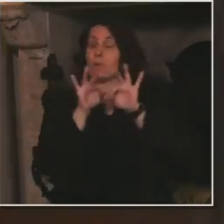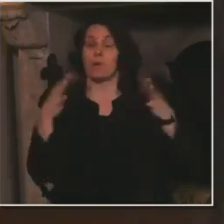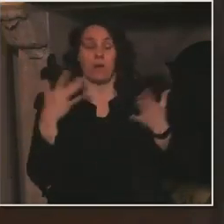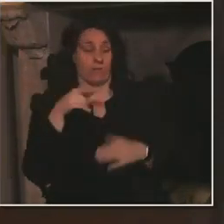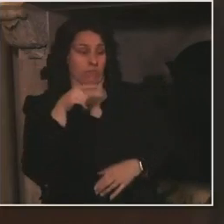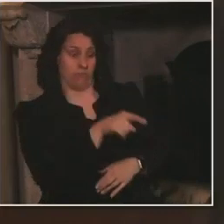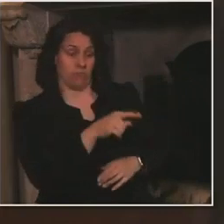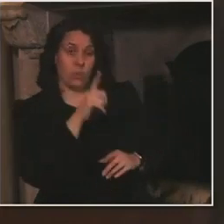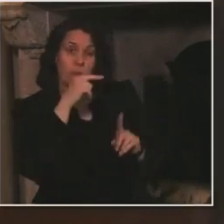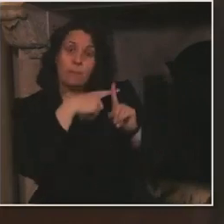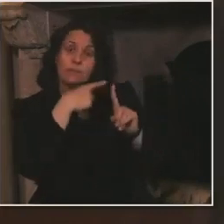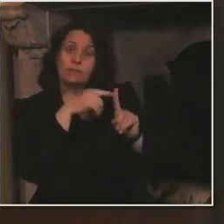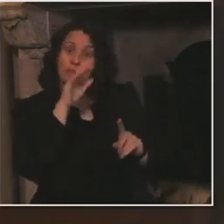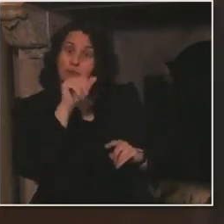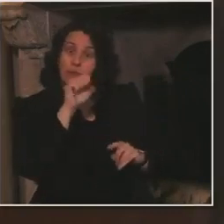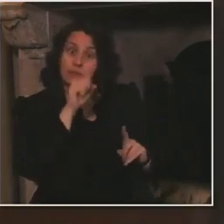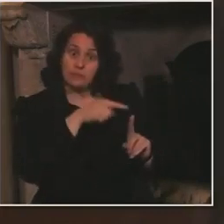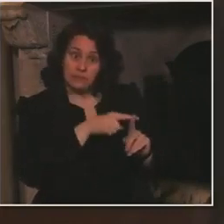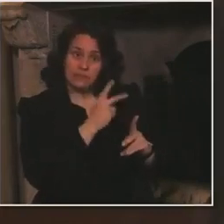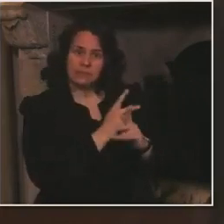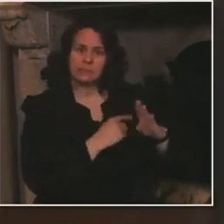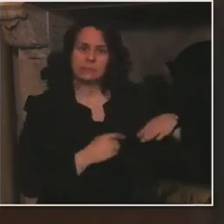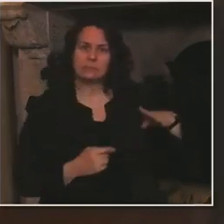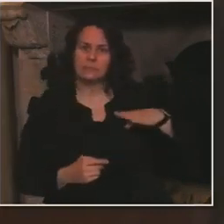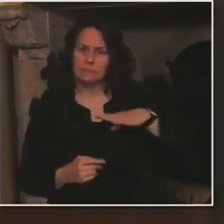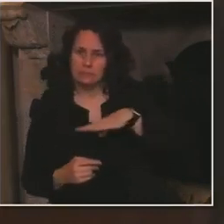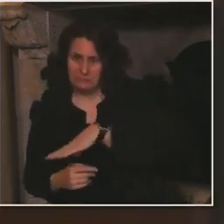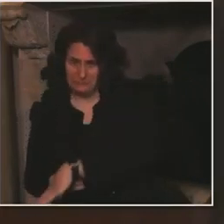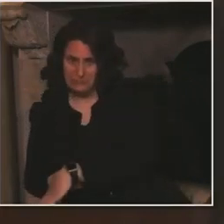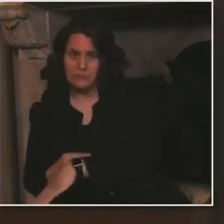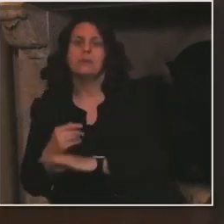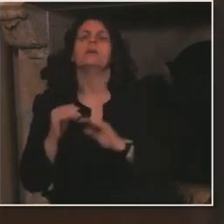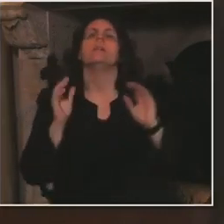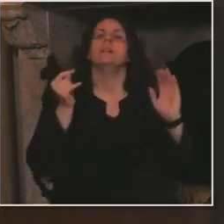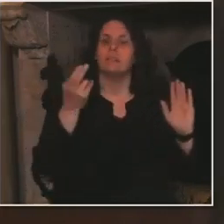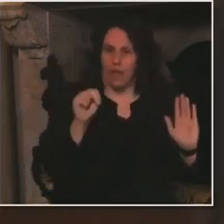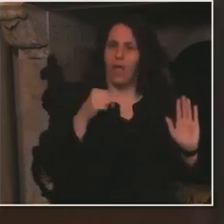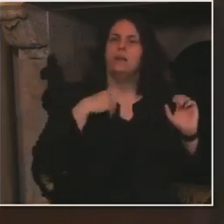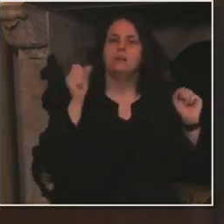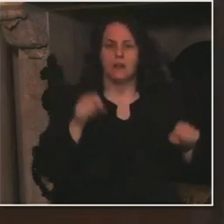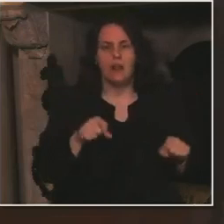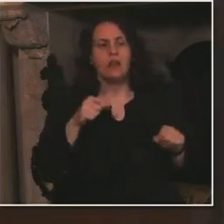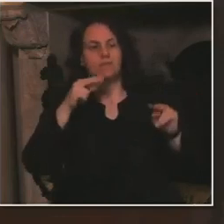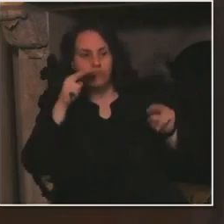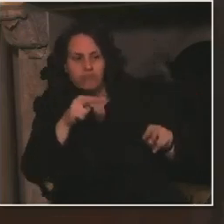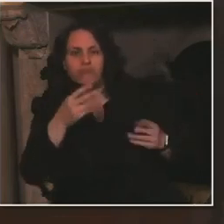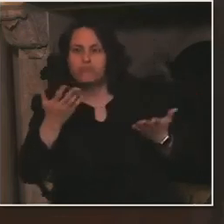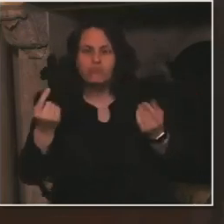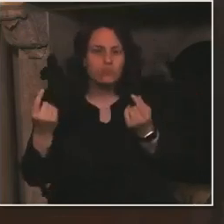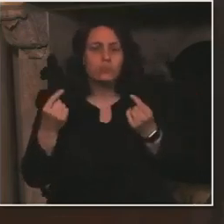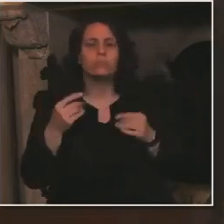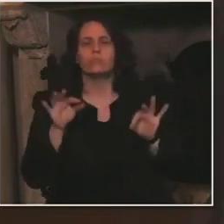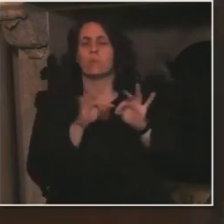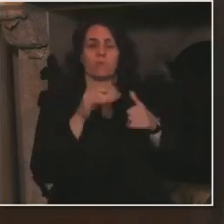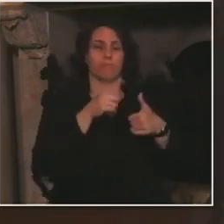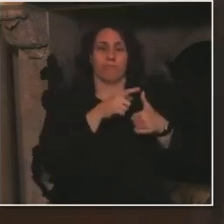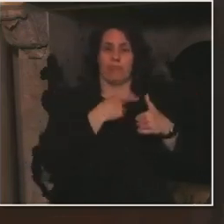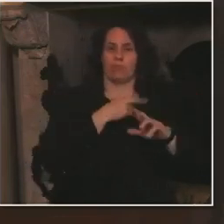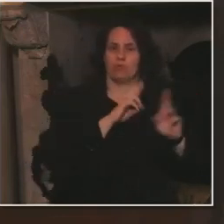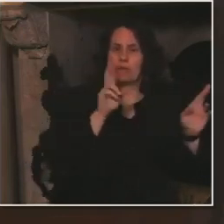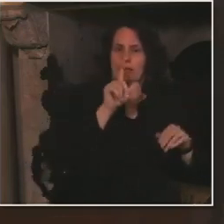contact tracing, and PPE components that we need. We will start on the road back. And now I'll hand it